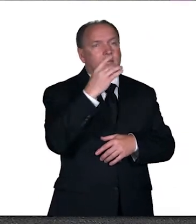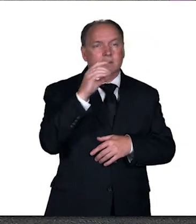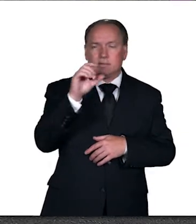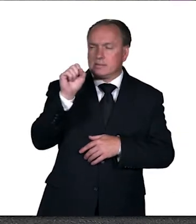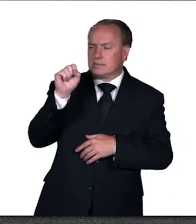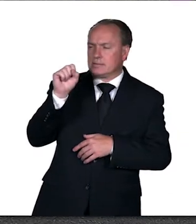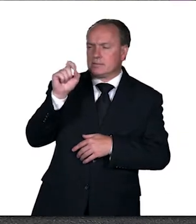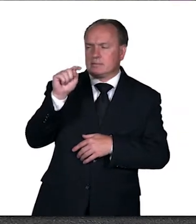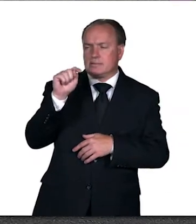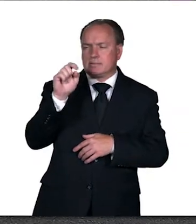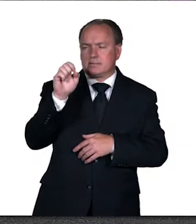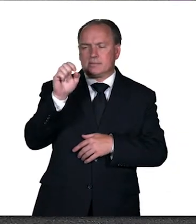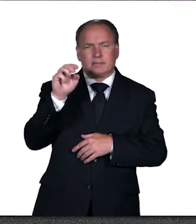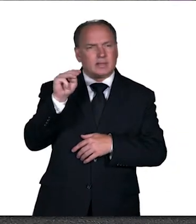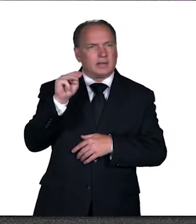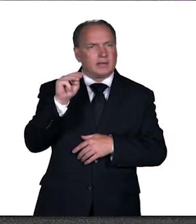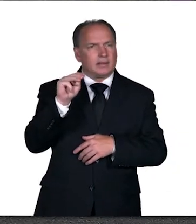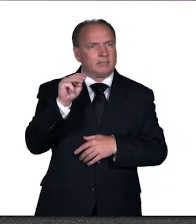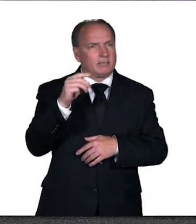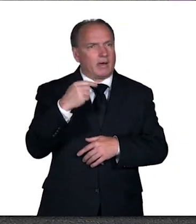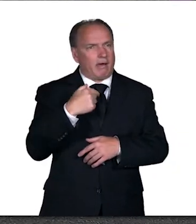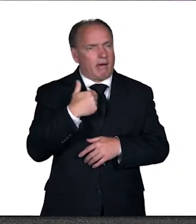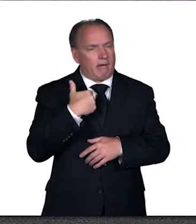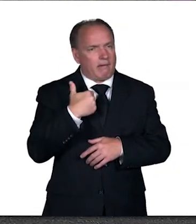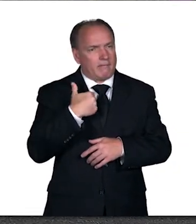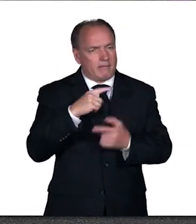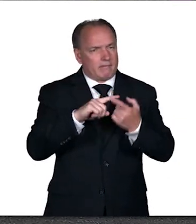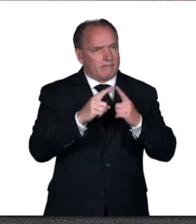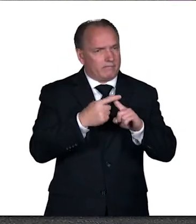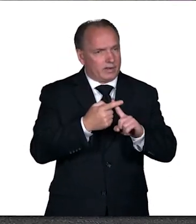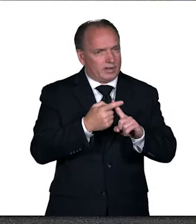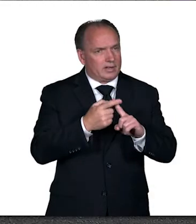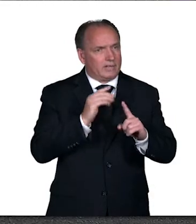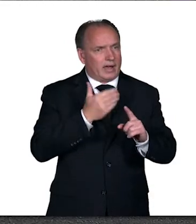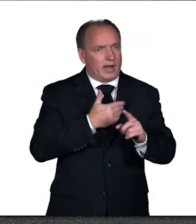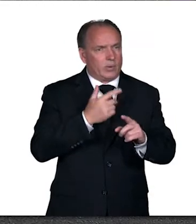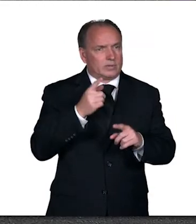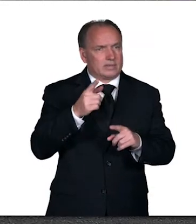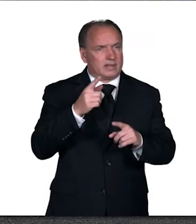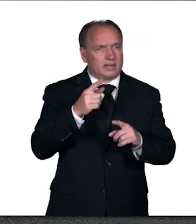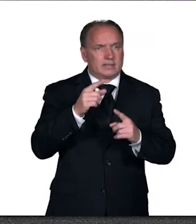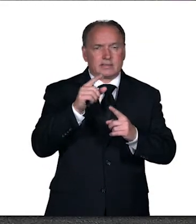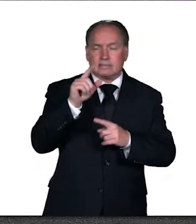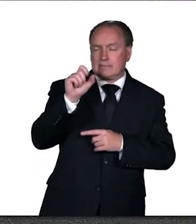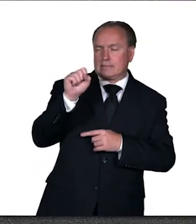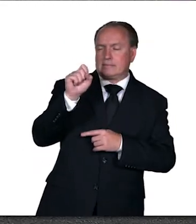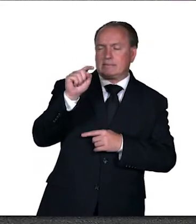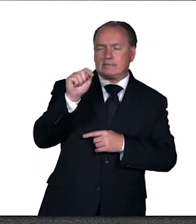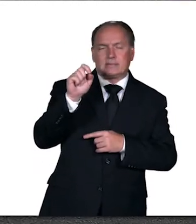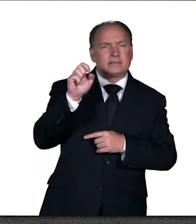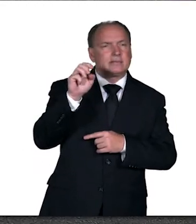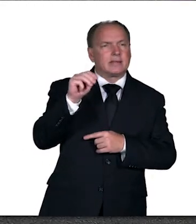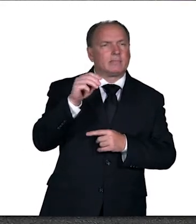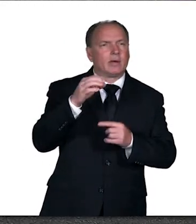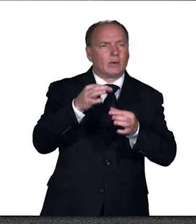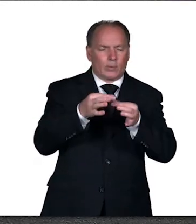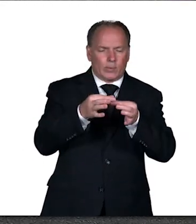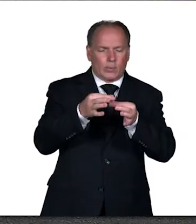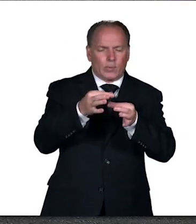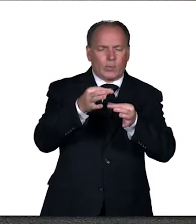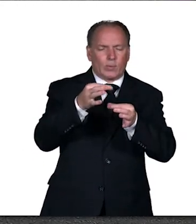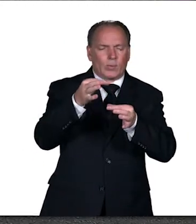stem, I have this little friend of ours, and his stem is this